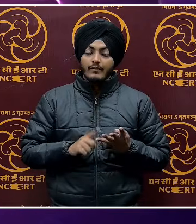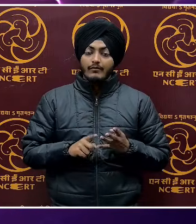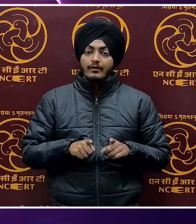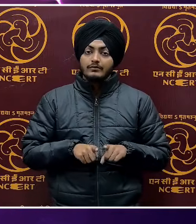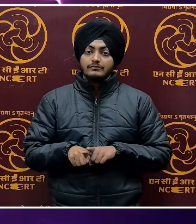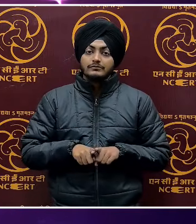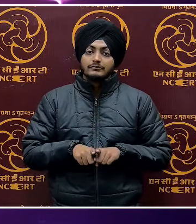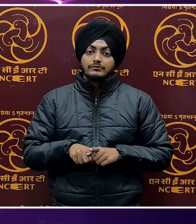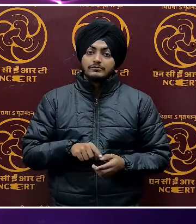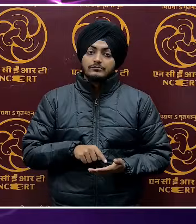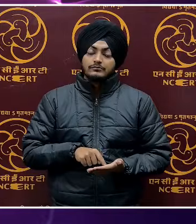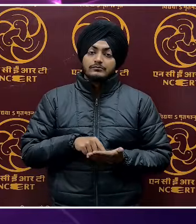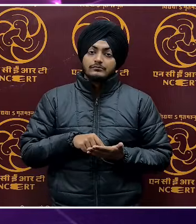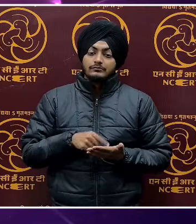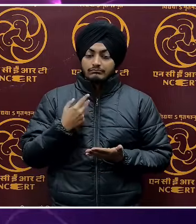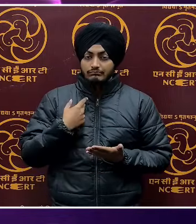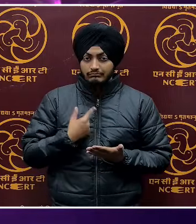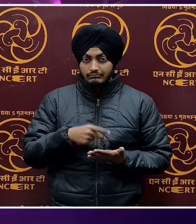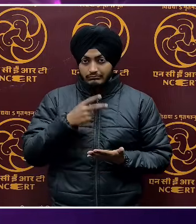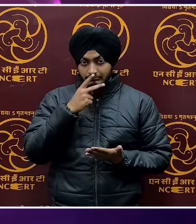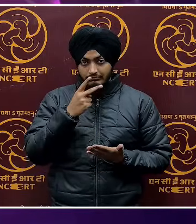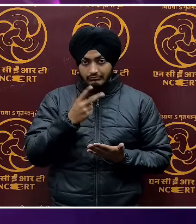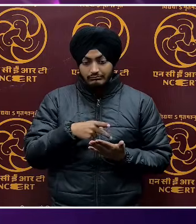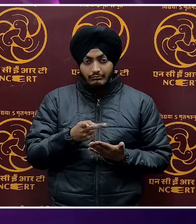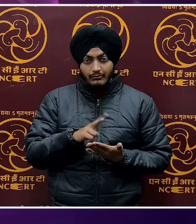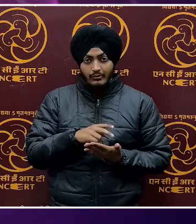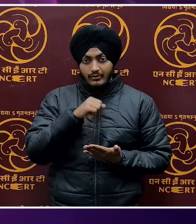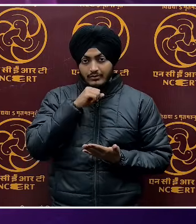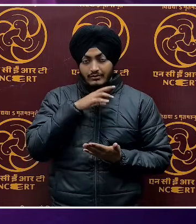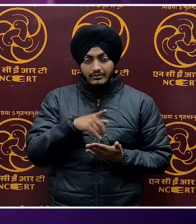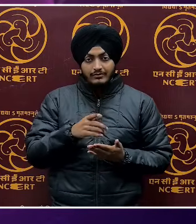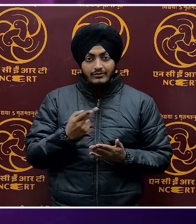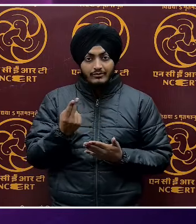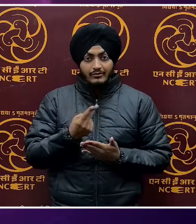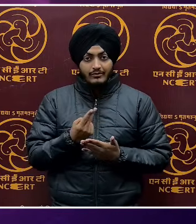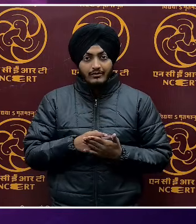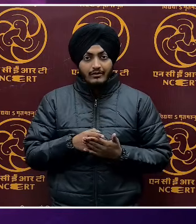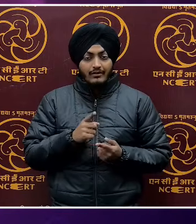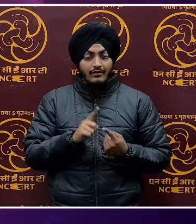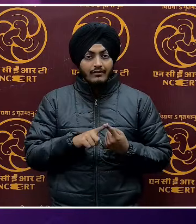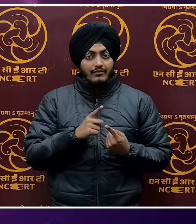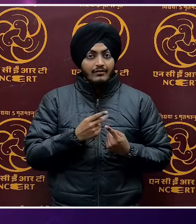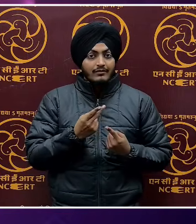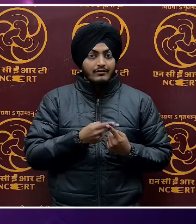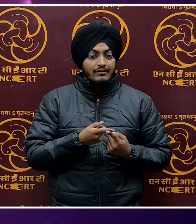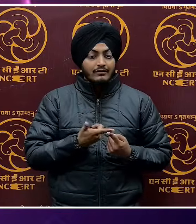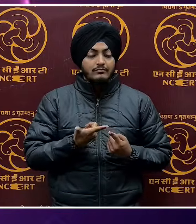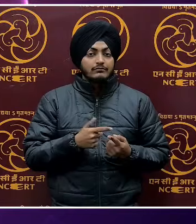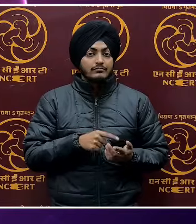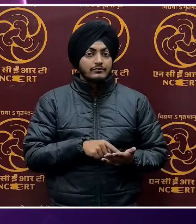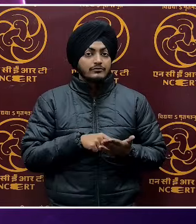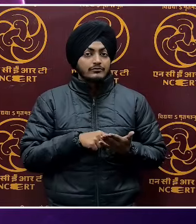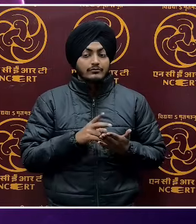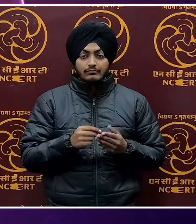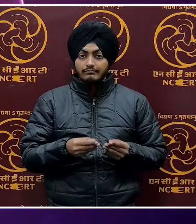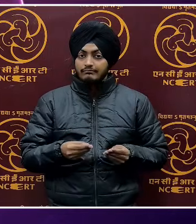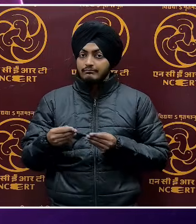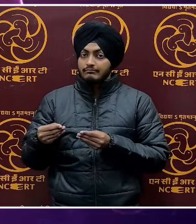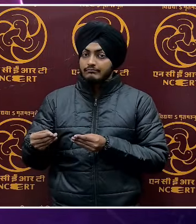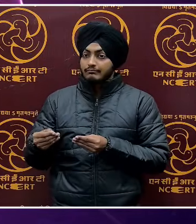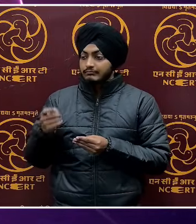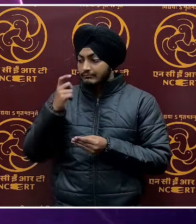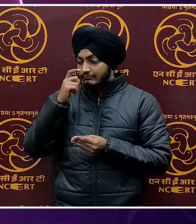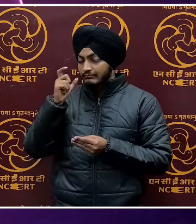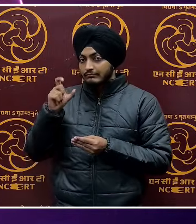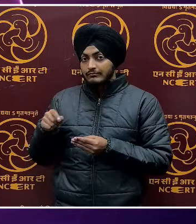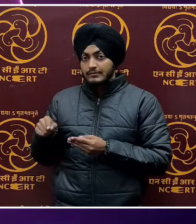example we'll take, I can see two kids are drawing, Yeah. and the one boy is showing his drawing to the other girl, and the girl is